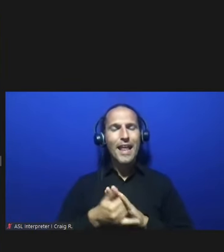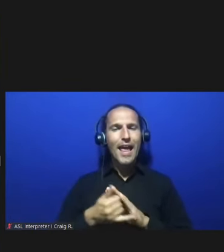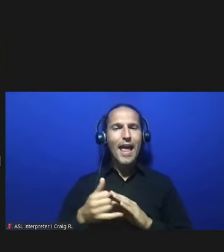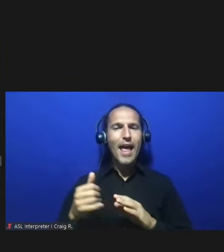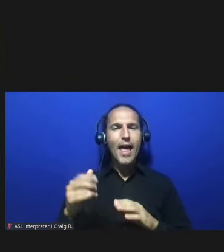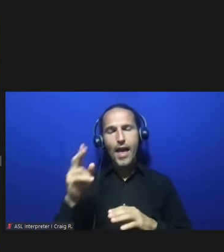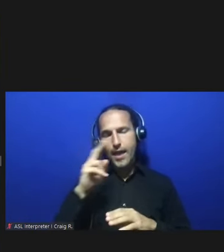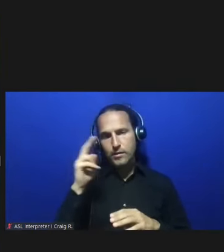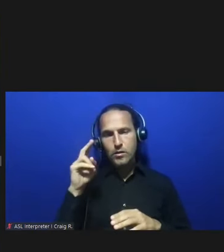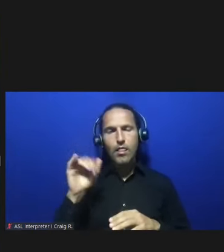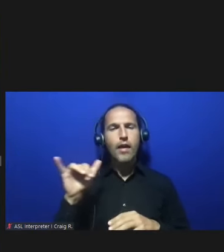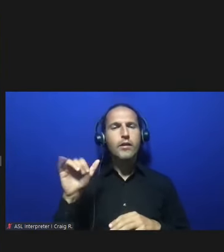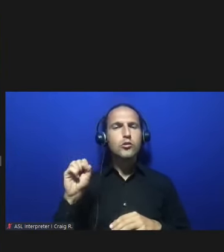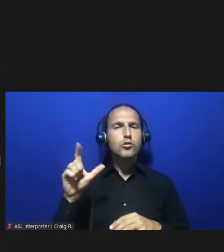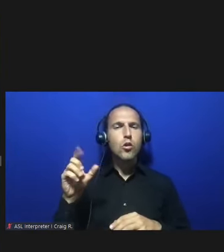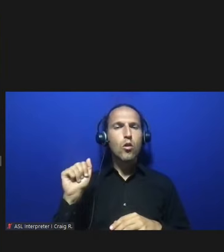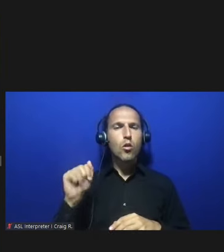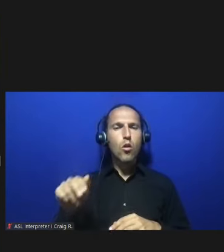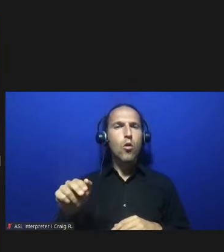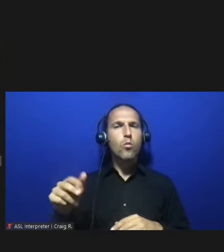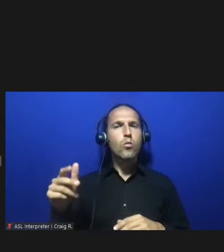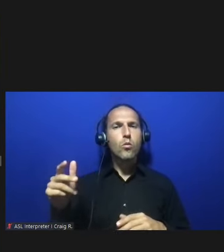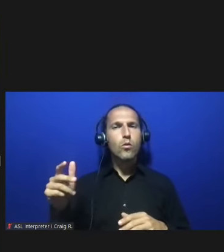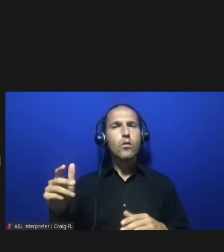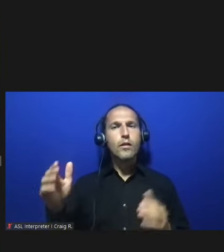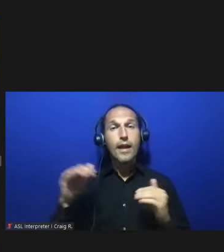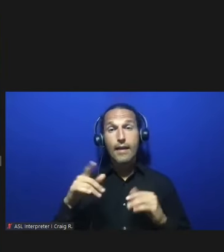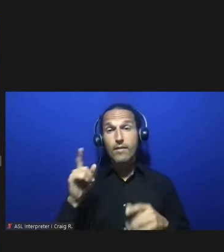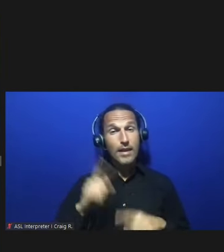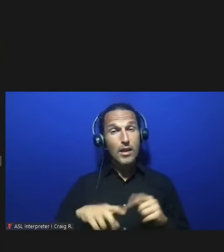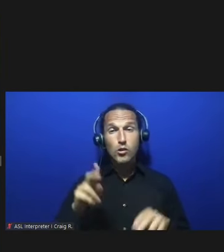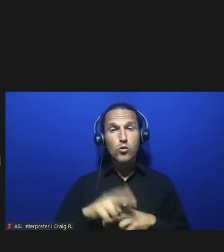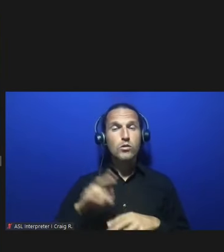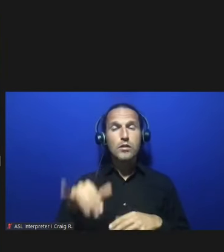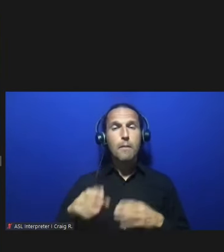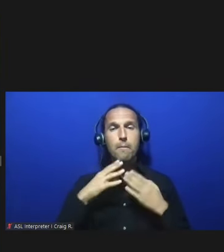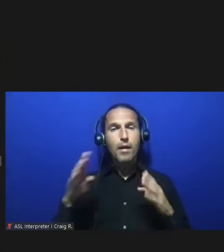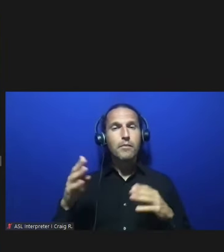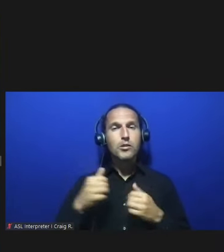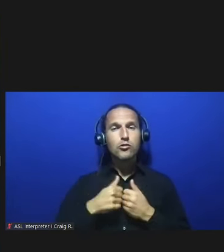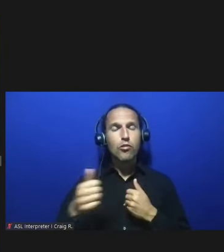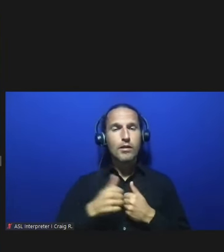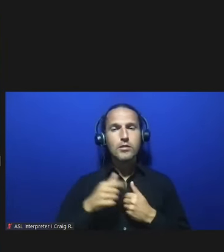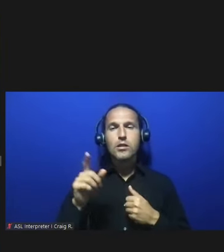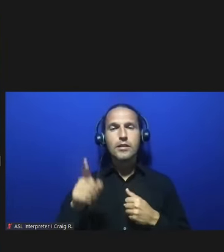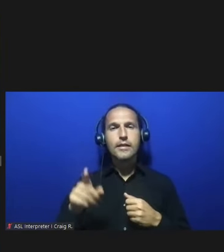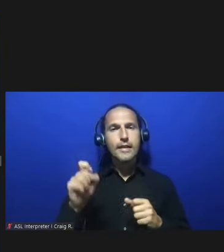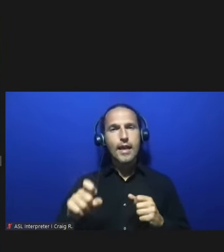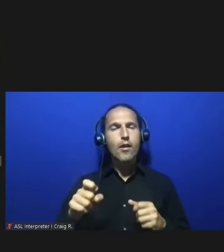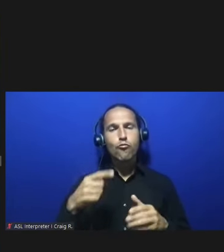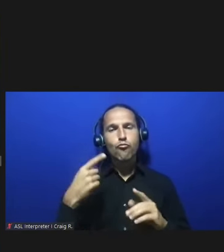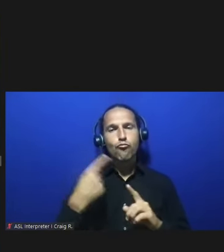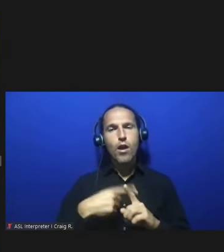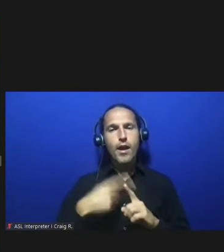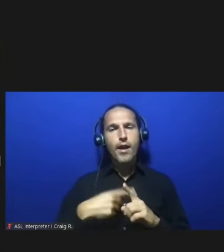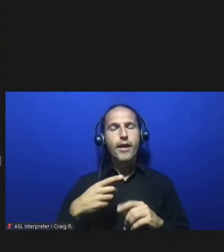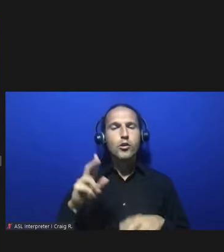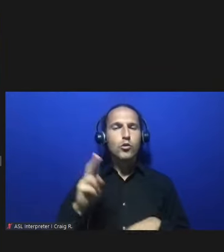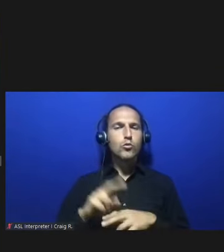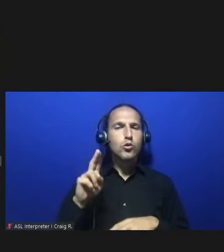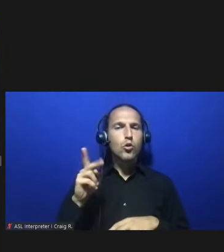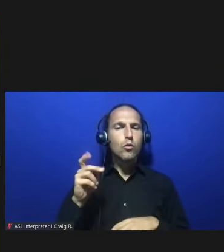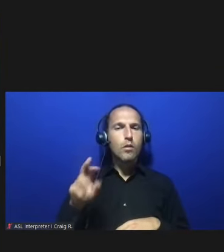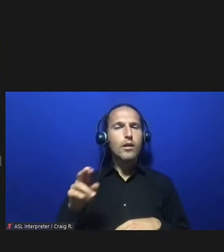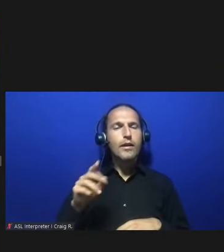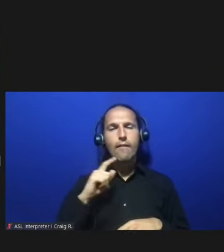Sloan Kettering. But if you live in Manhattan and can't use public transportation, you are free to rent a vehicle, use an Uber, and you won't